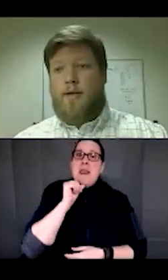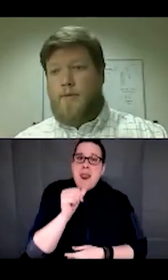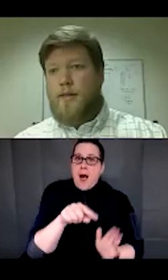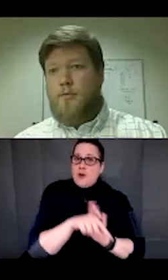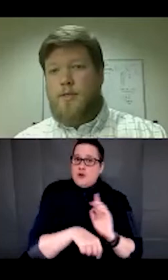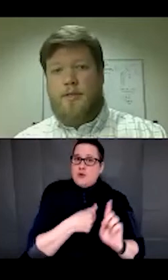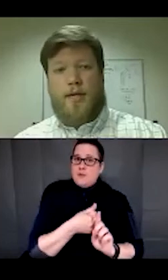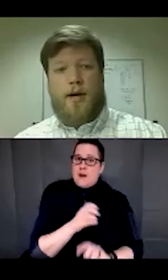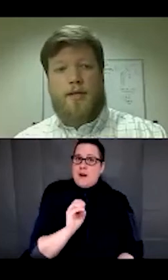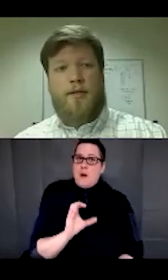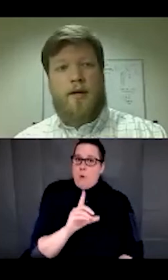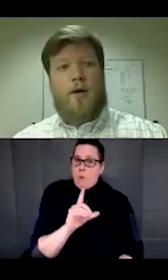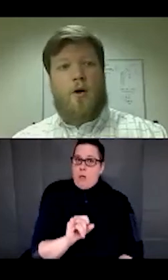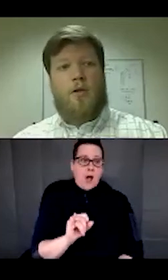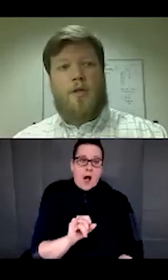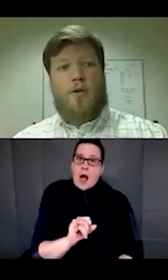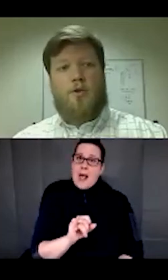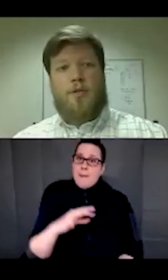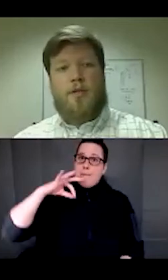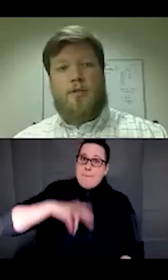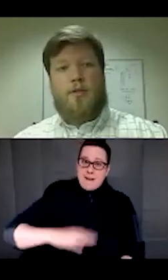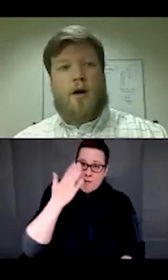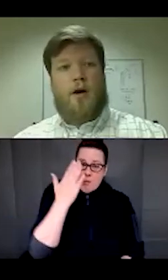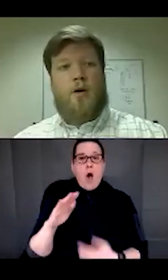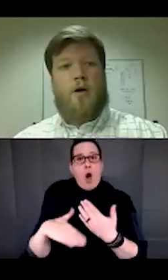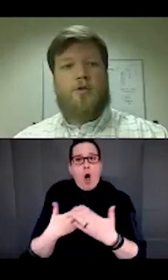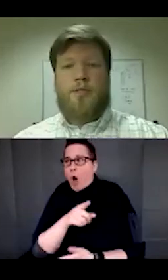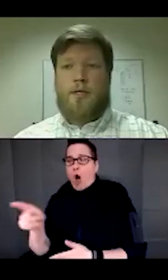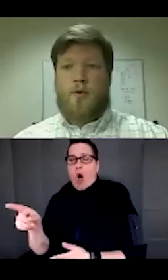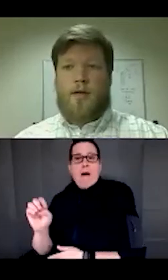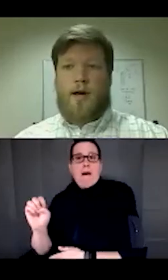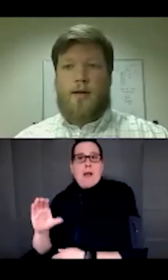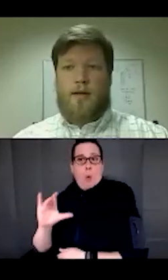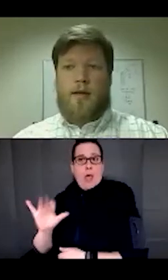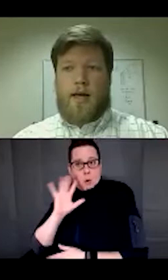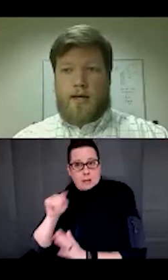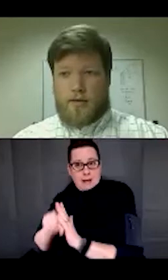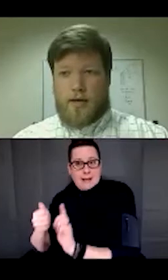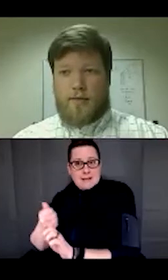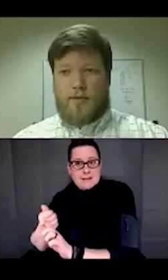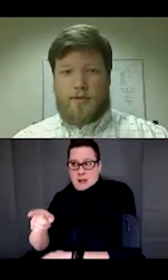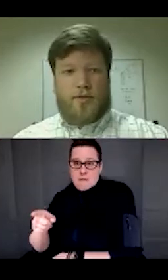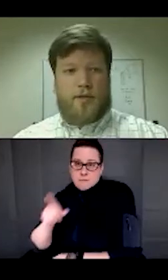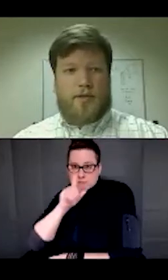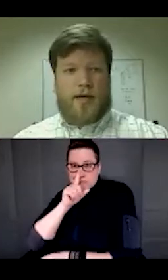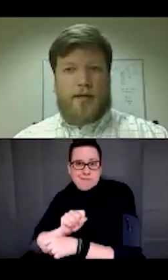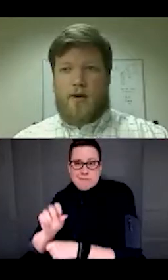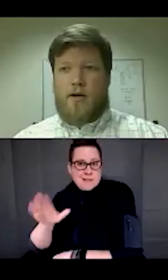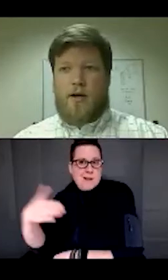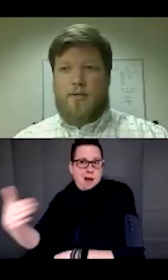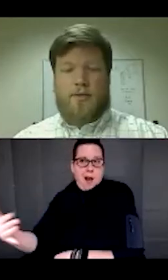coli, and the reason is because all of the altruistic E. coli end their lives as soon as